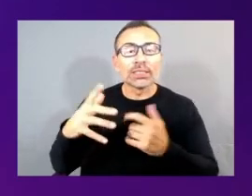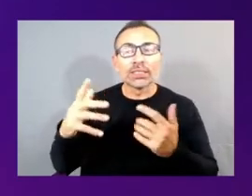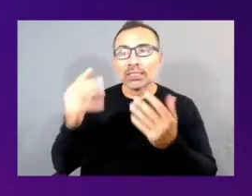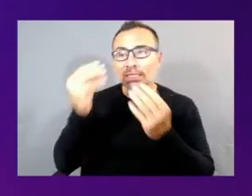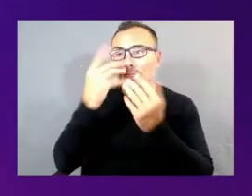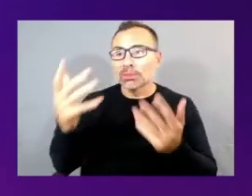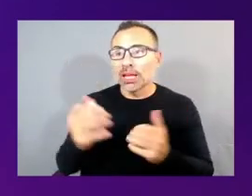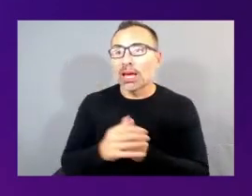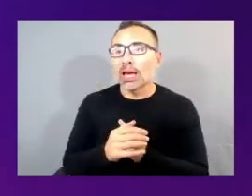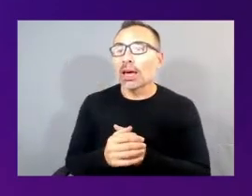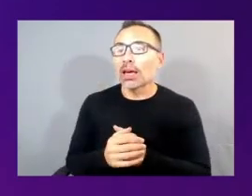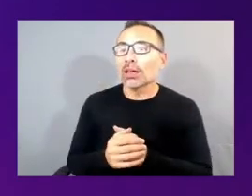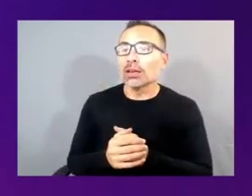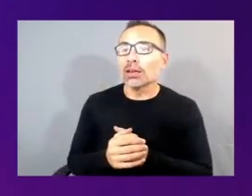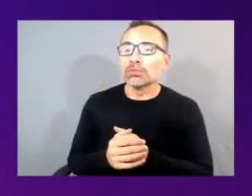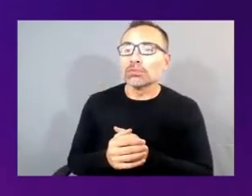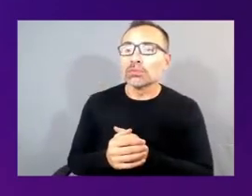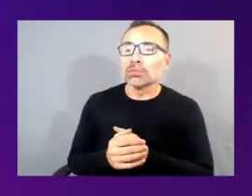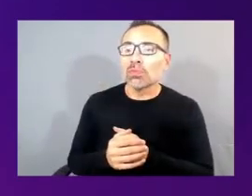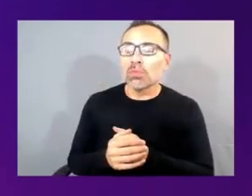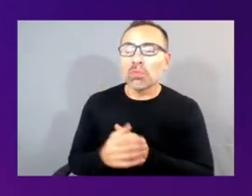look at